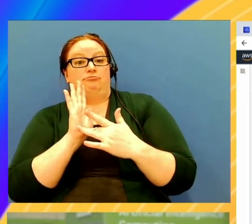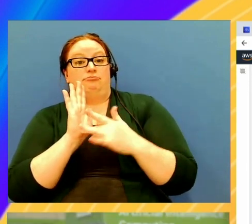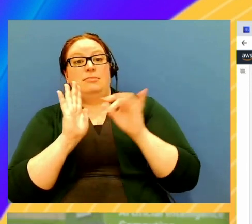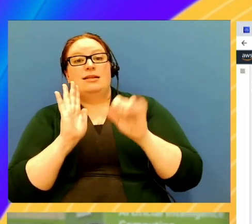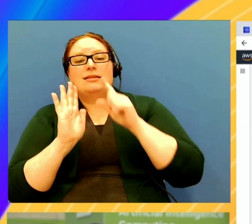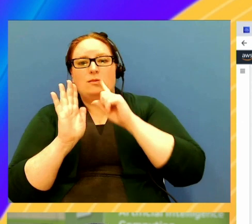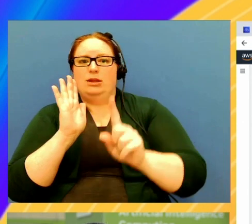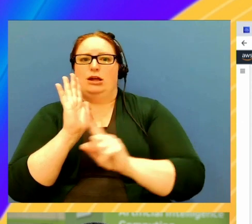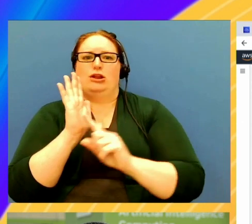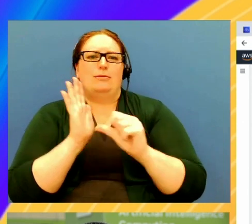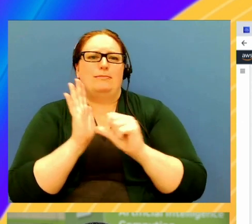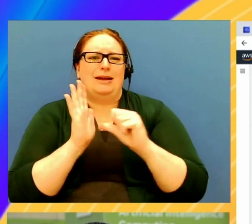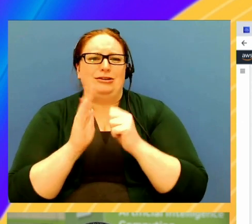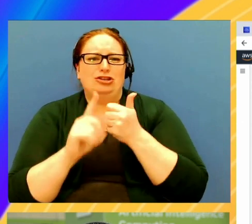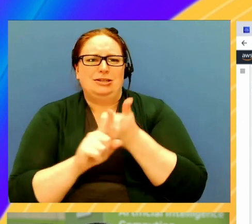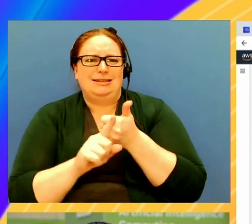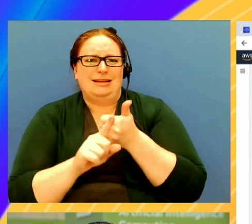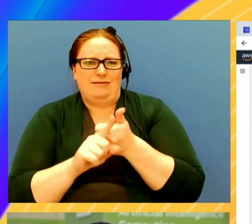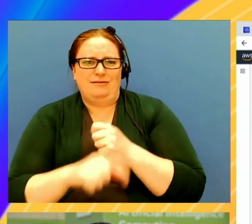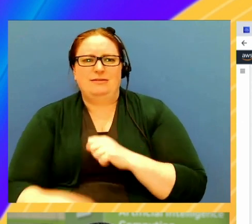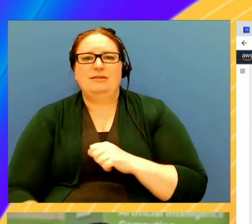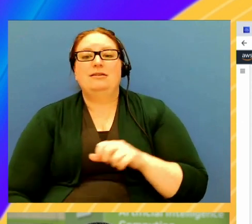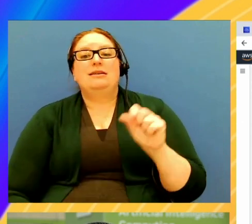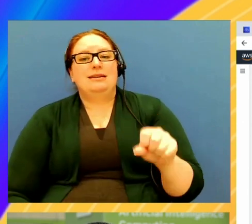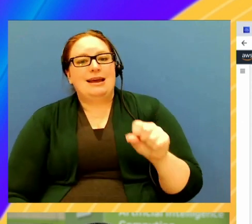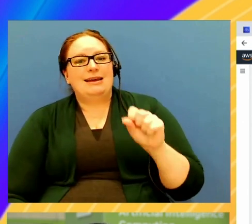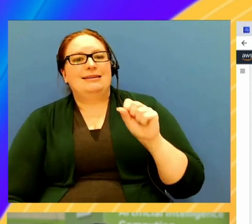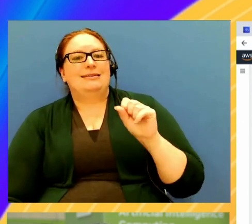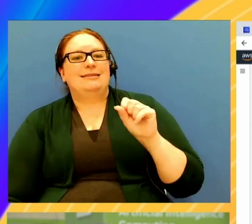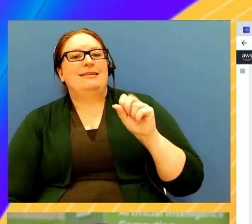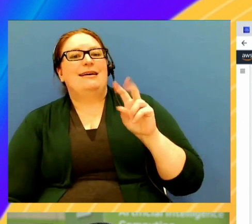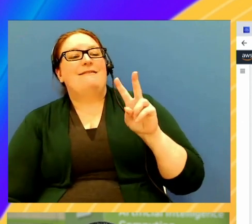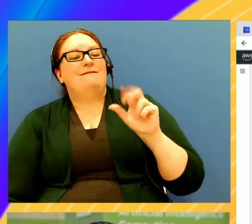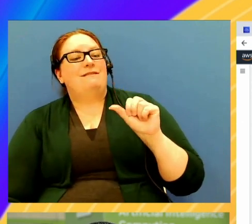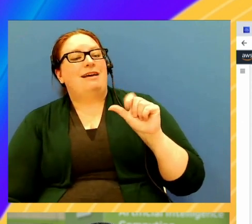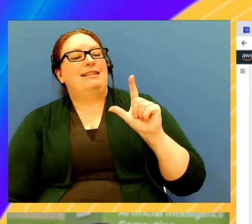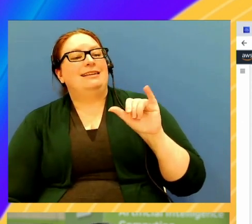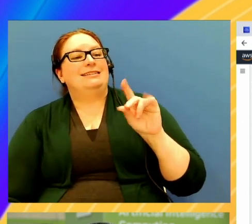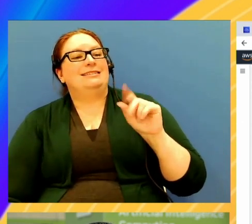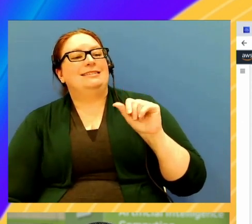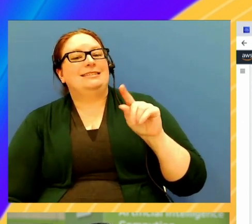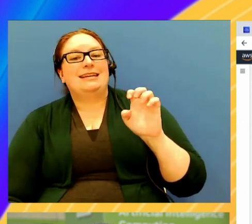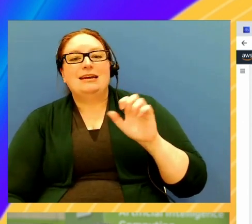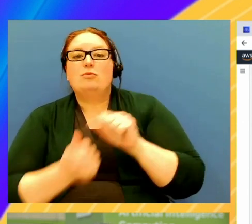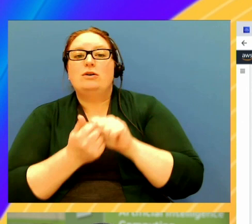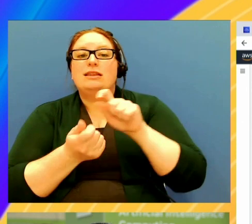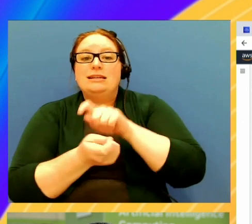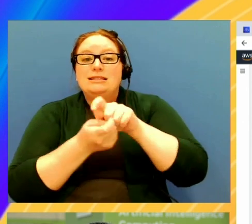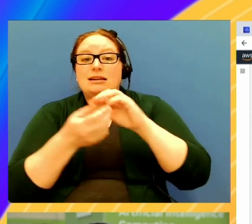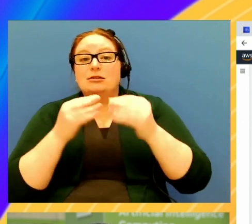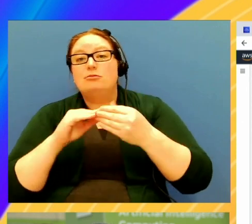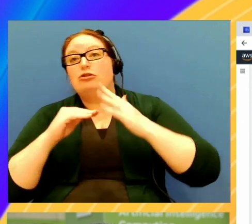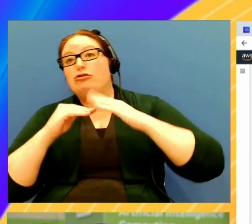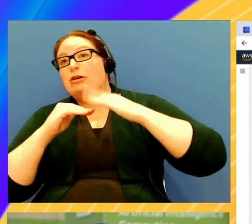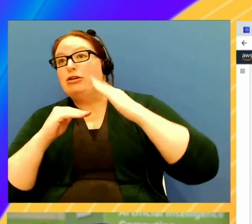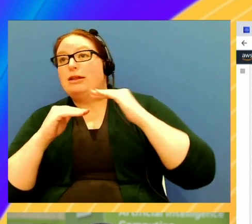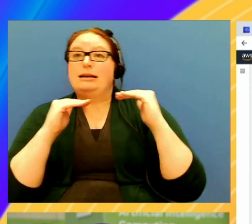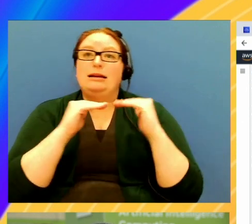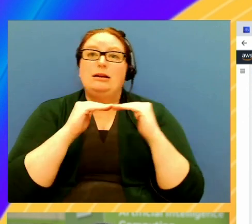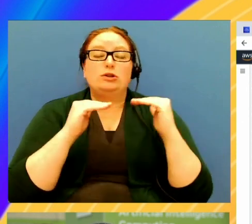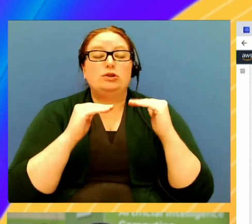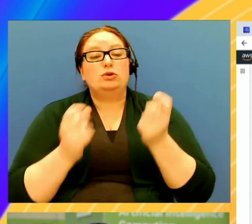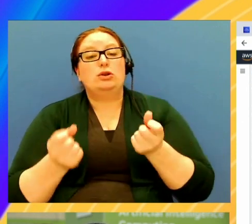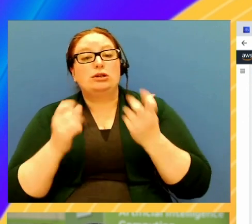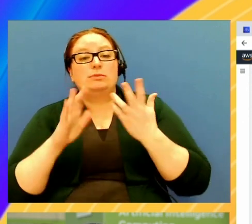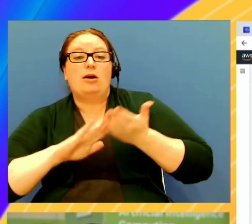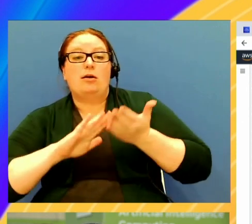page itself. Like you can evaluate that against a particular number, greater than, greater or equal to. There are a lot of operators that you get to